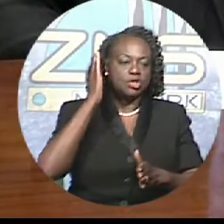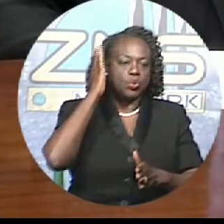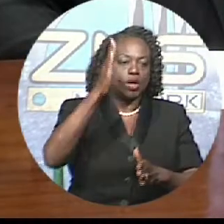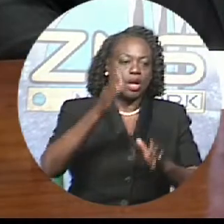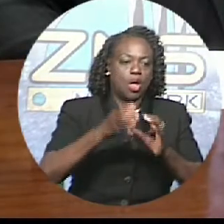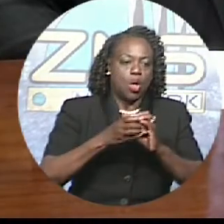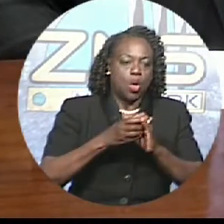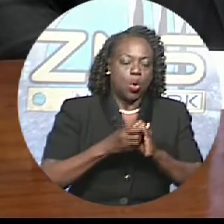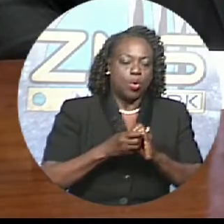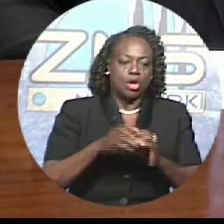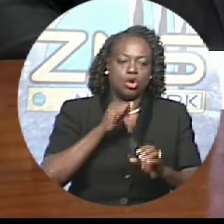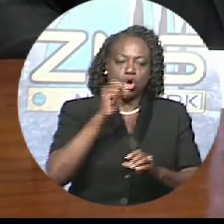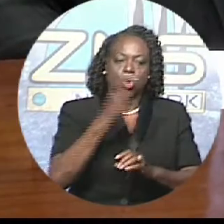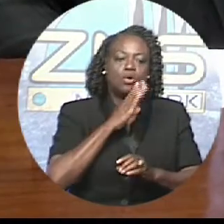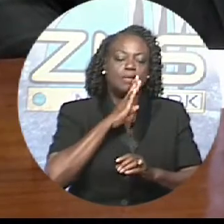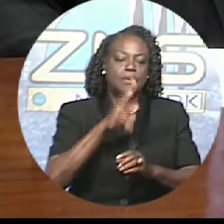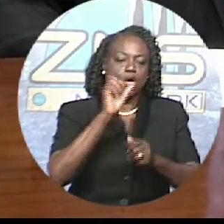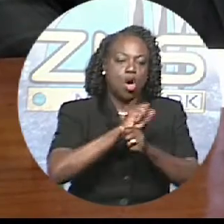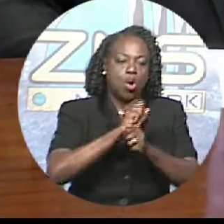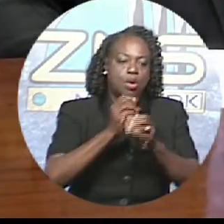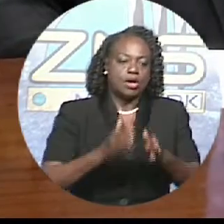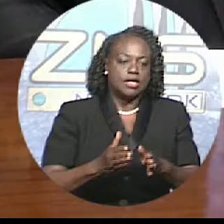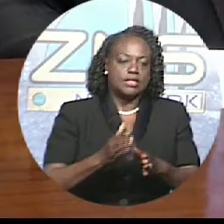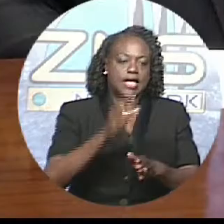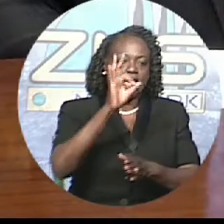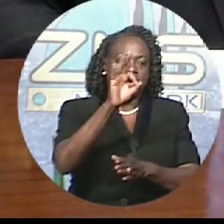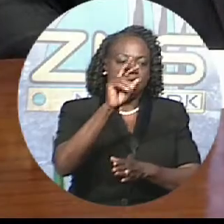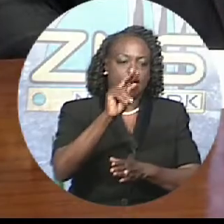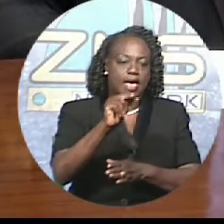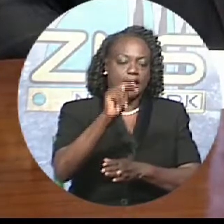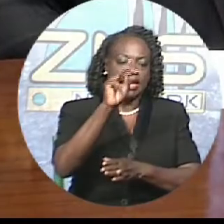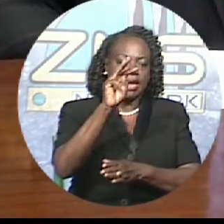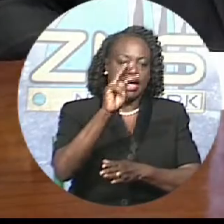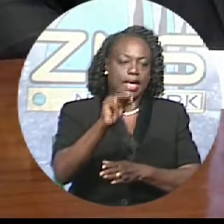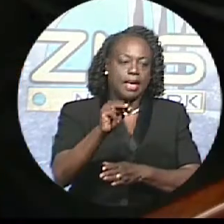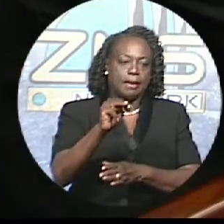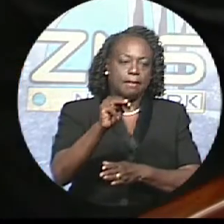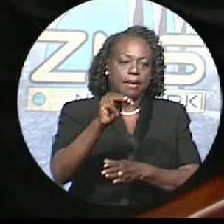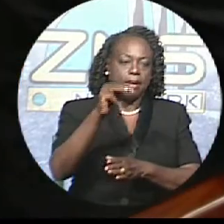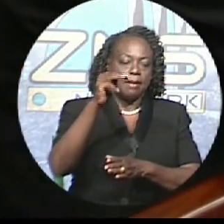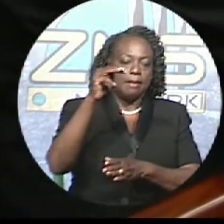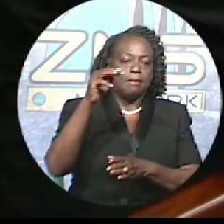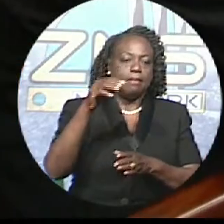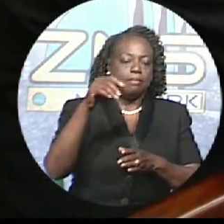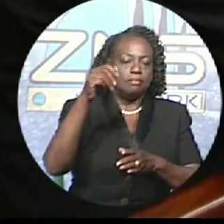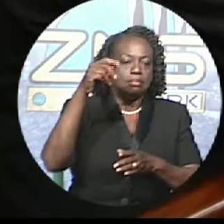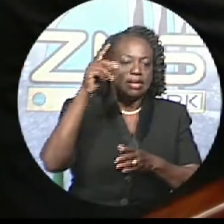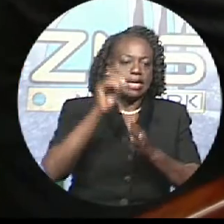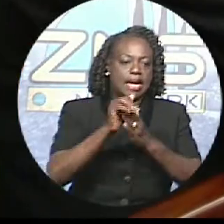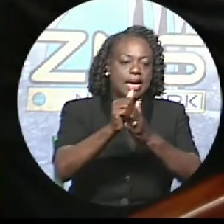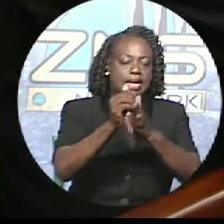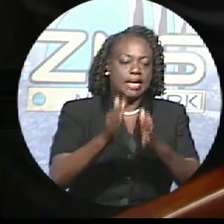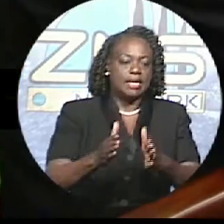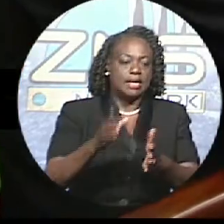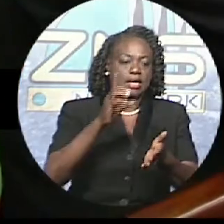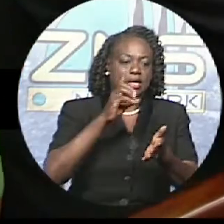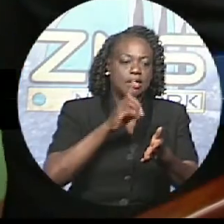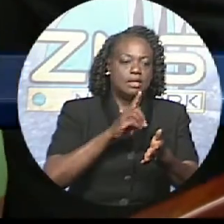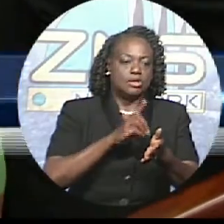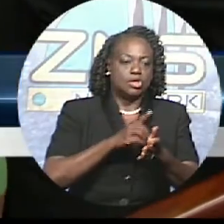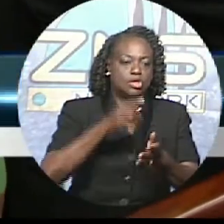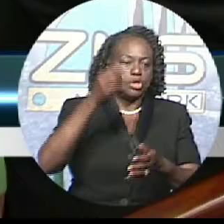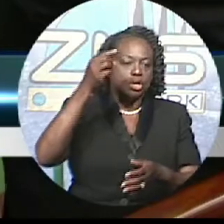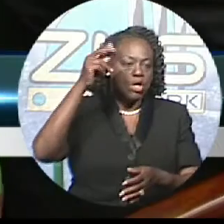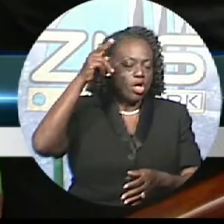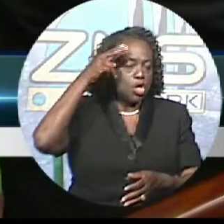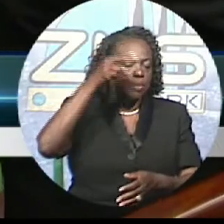just being workers. Free National Movement leader Dr. Hubert Minnis announcing Michael Pintard as the new FNM senator designate. Dr. Minnis